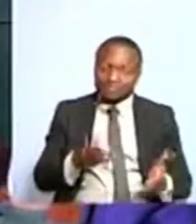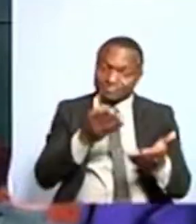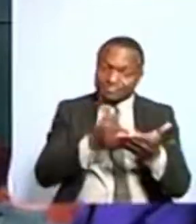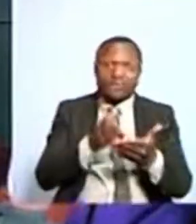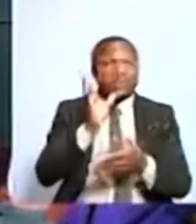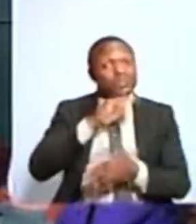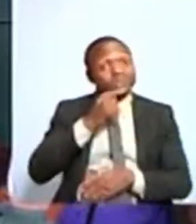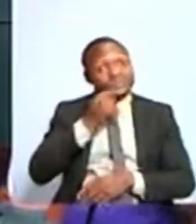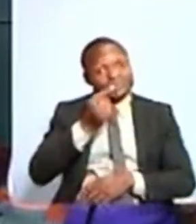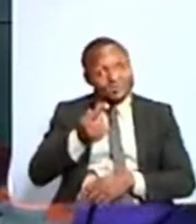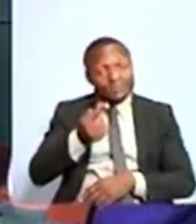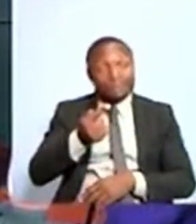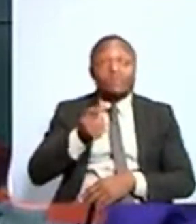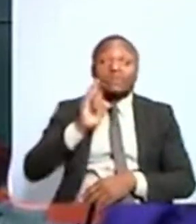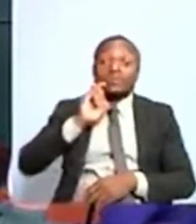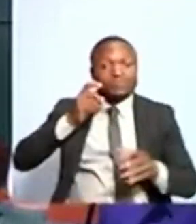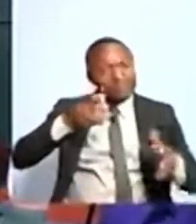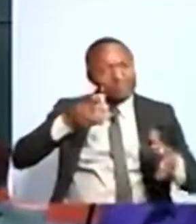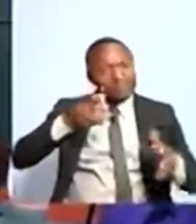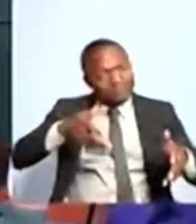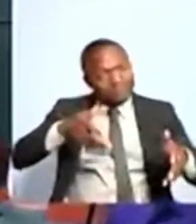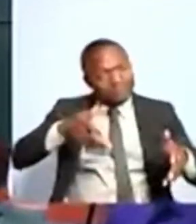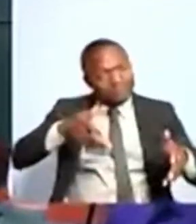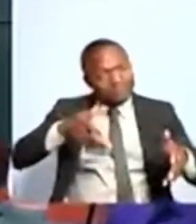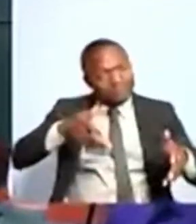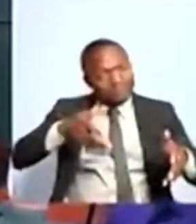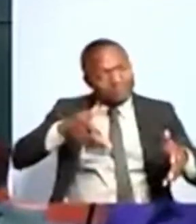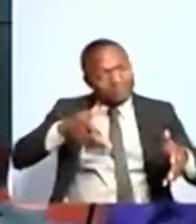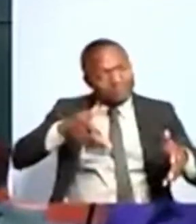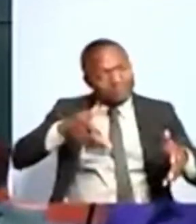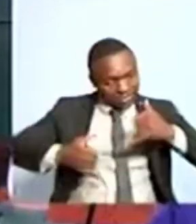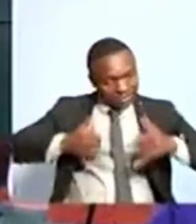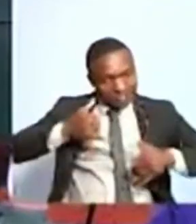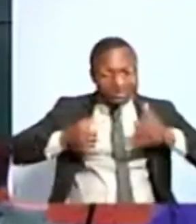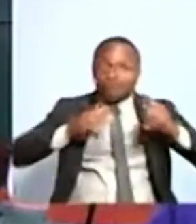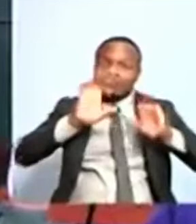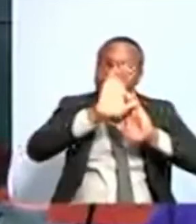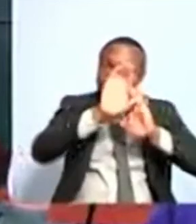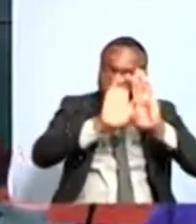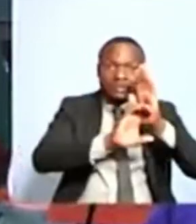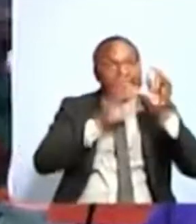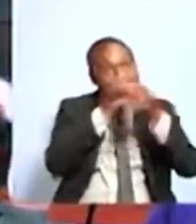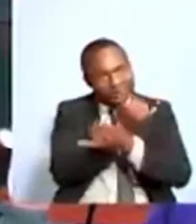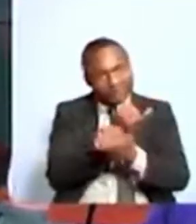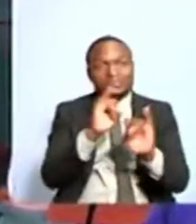said, let's allow the DPP to enjoy its constitutional independence.